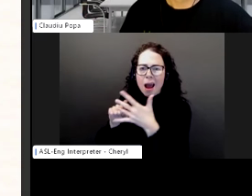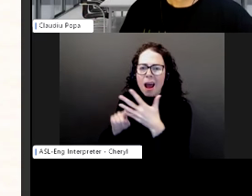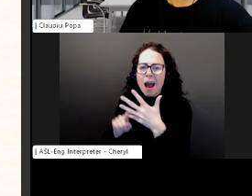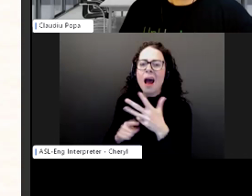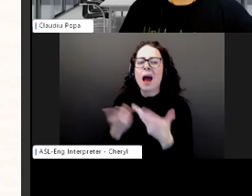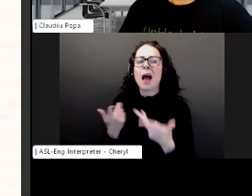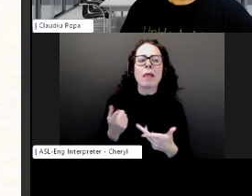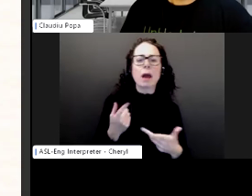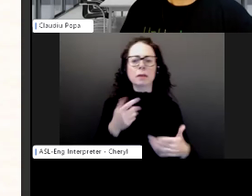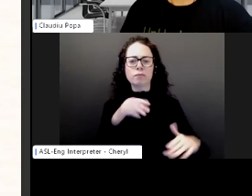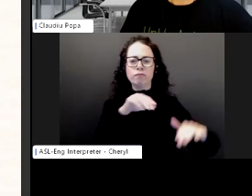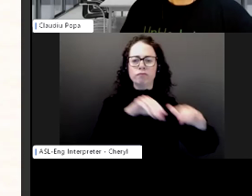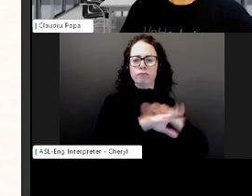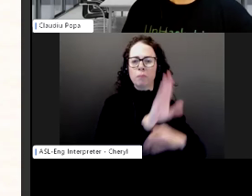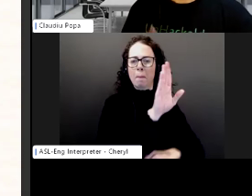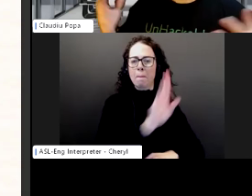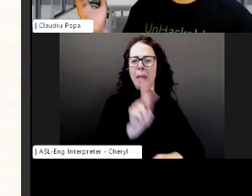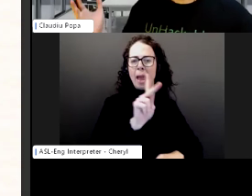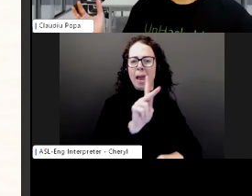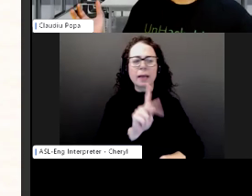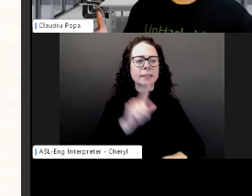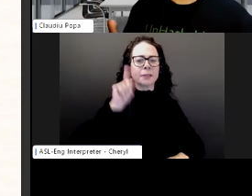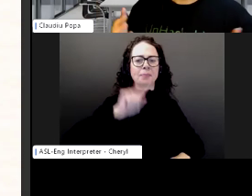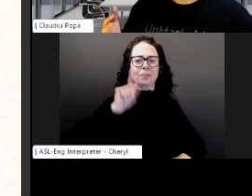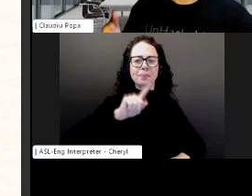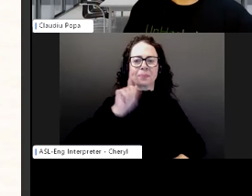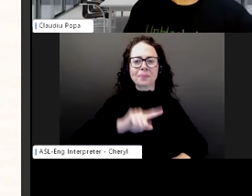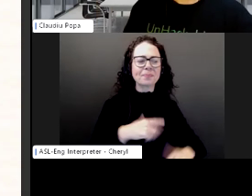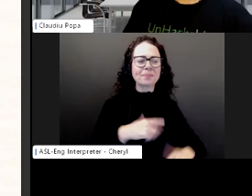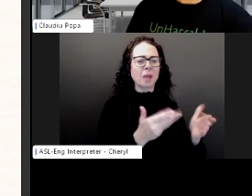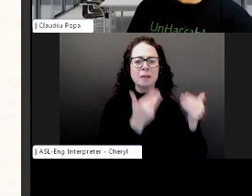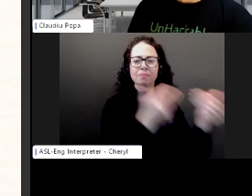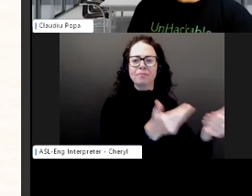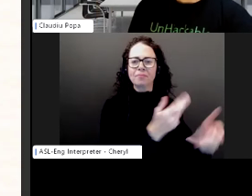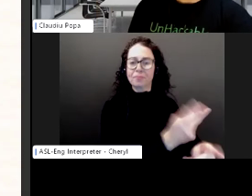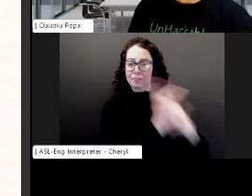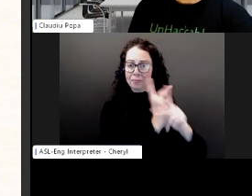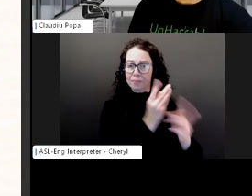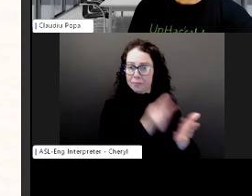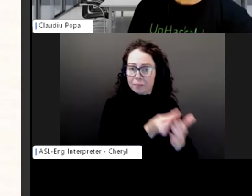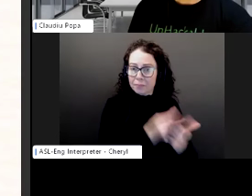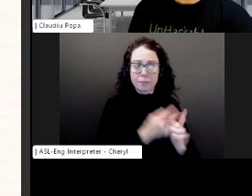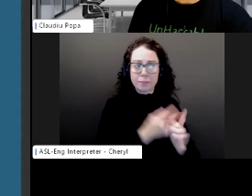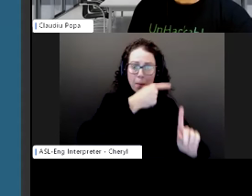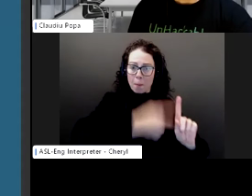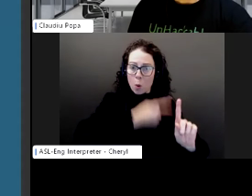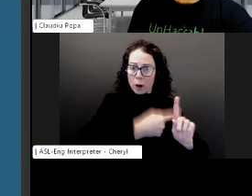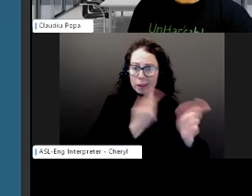bank and do some real damage and maybe get a mortgage in this person's name.